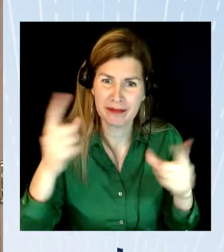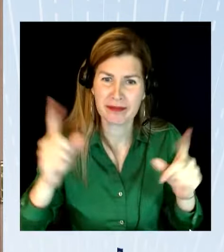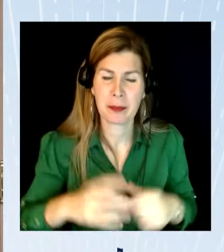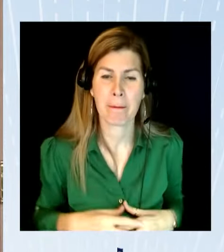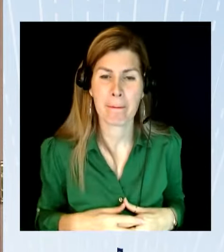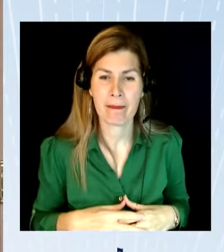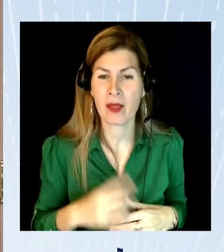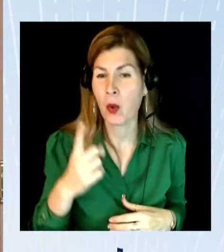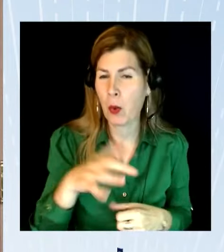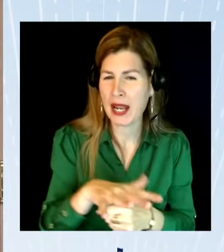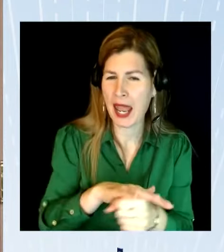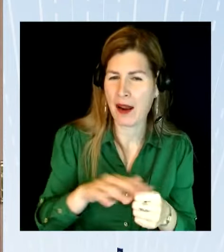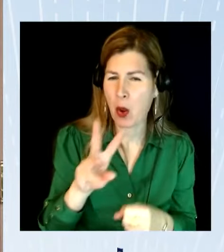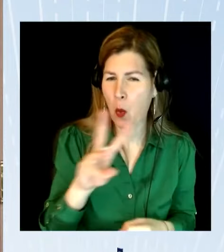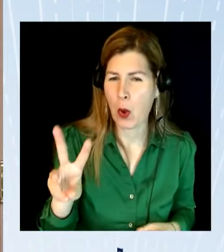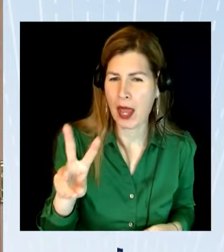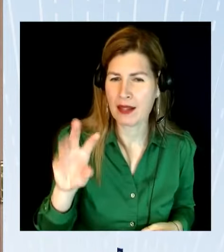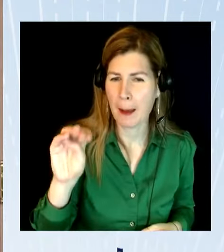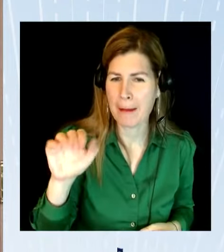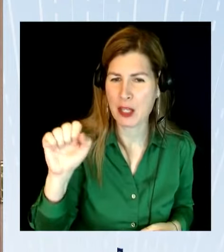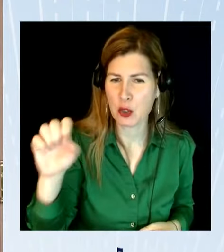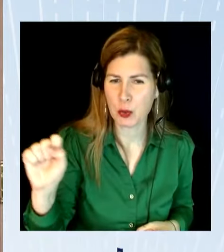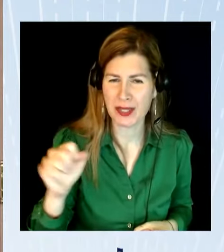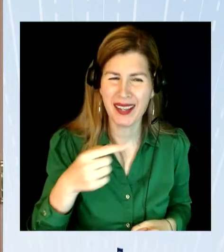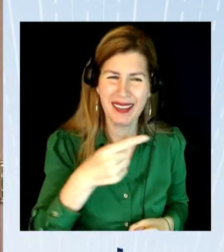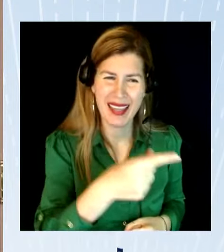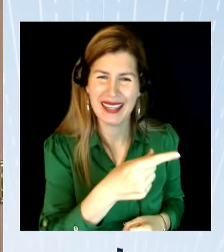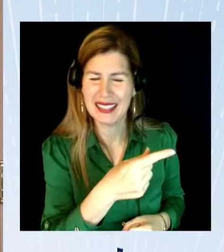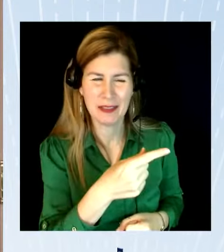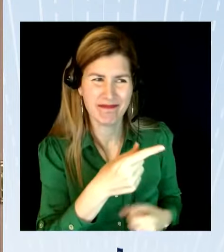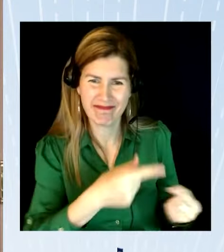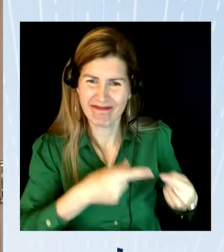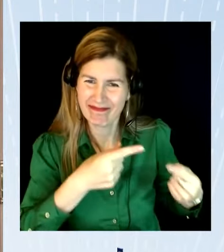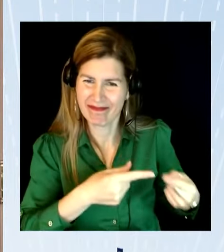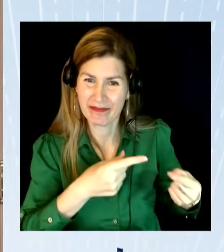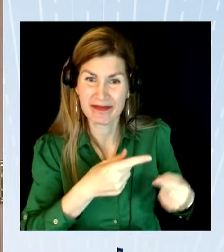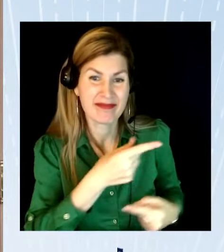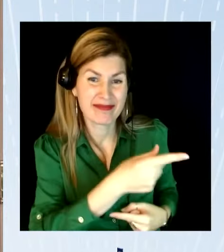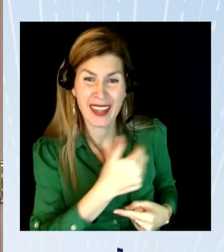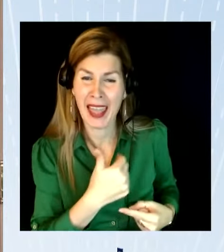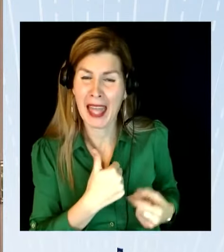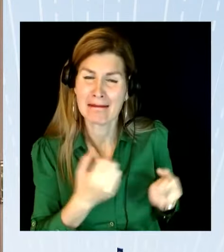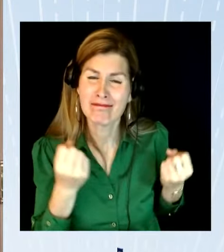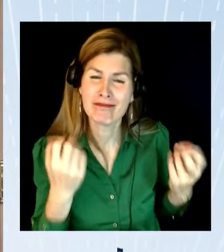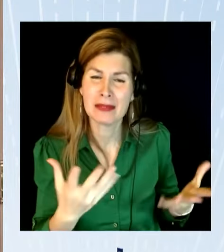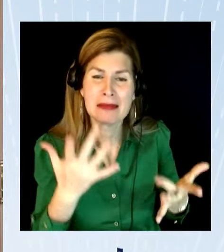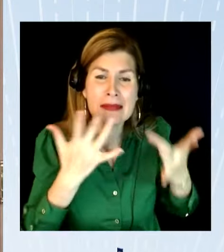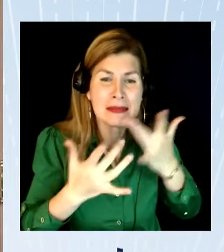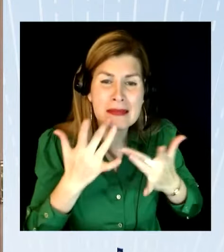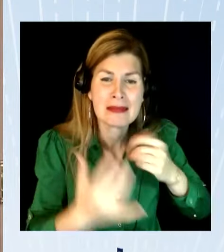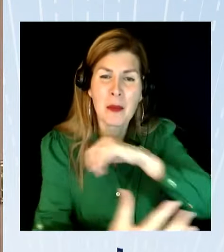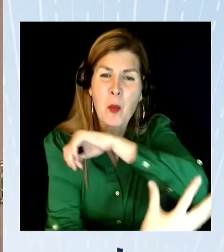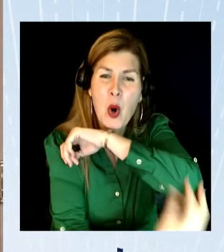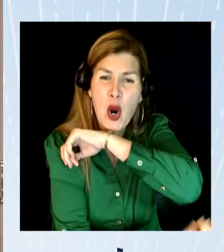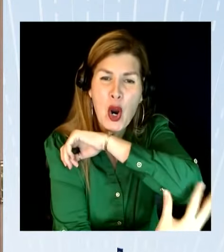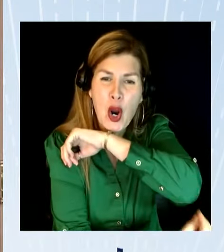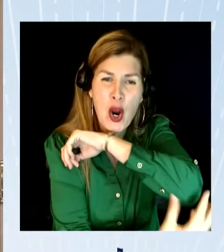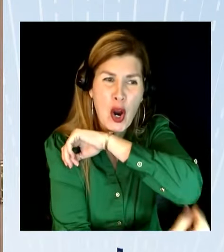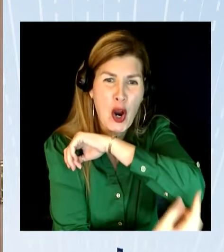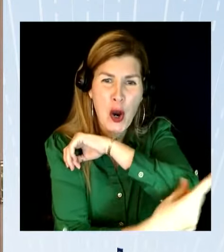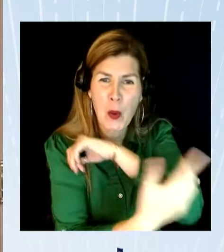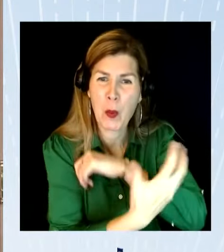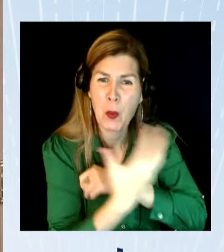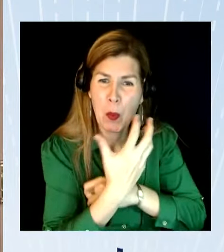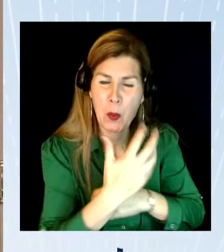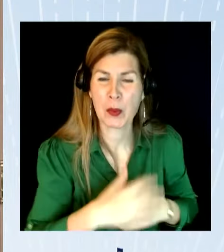Western Massachusetts that suffers from among the highest rates of poverty and unemployment in our state. It's